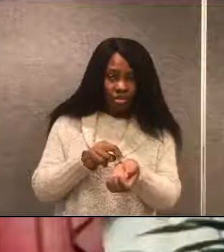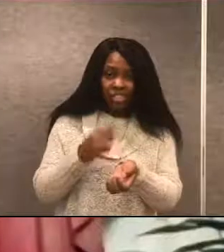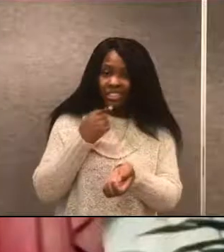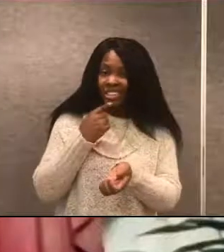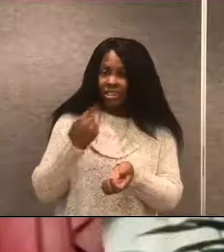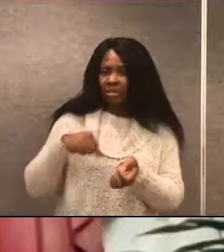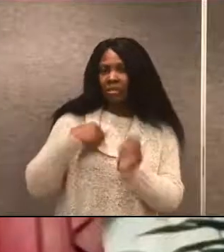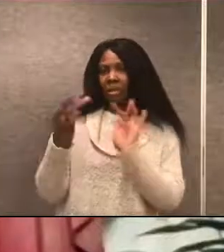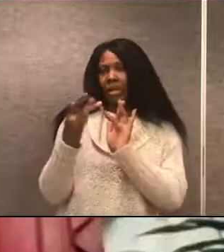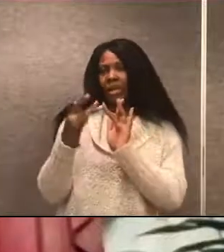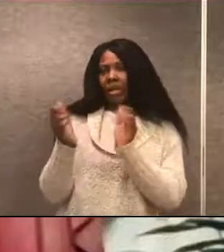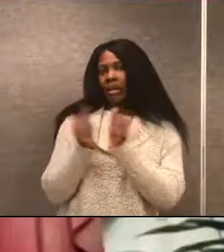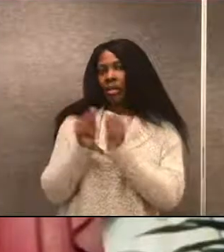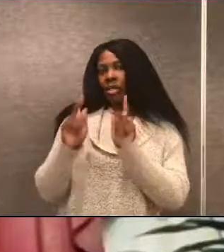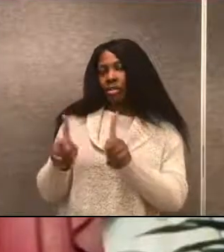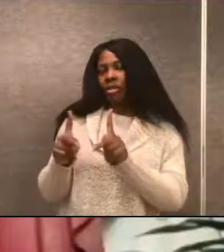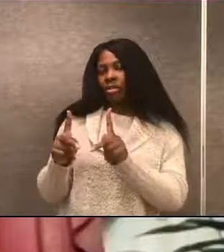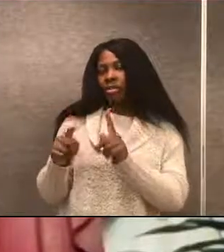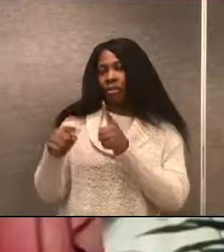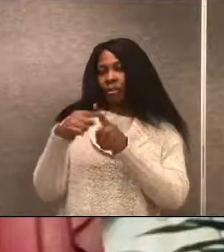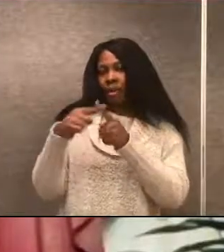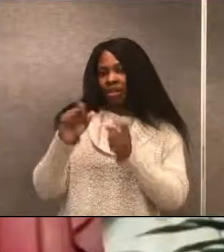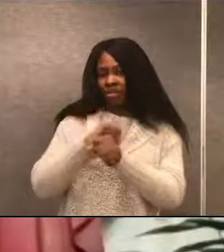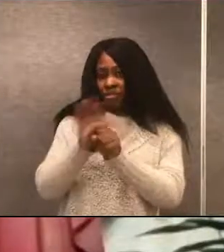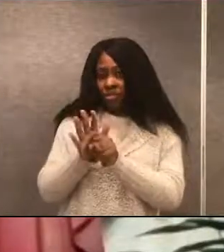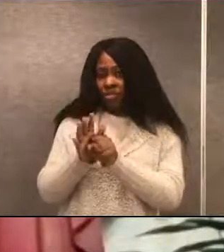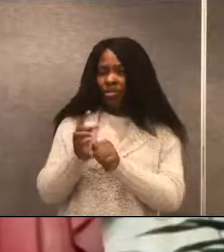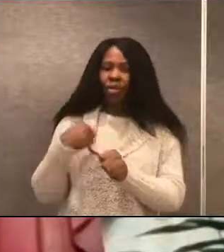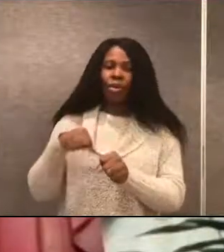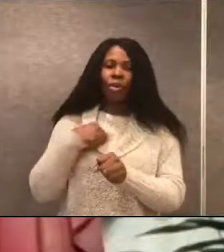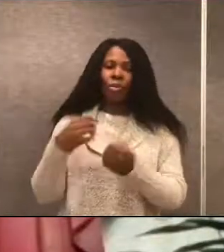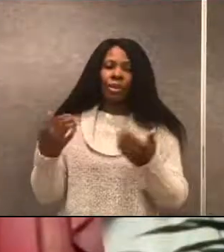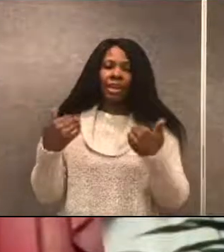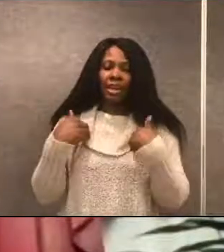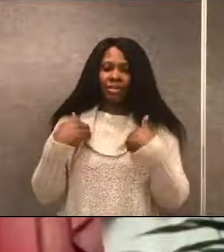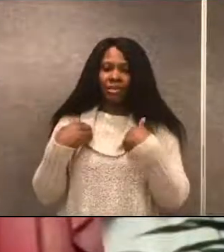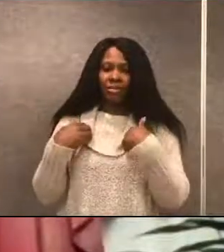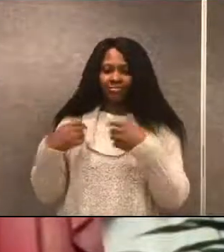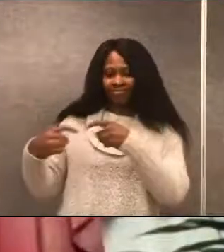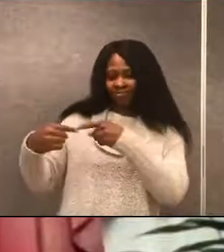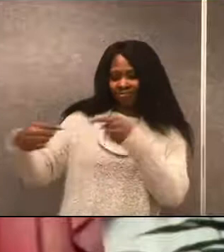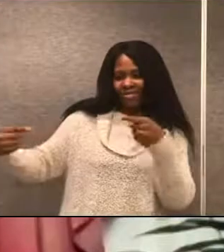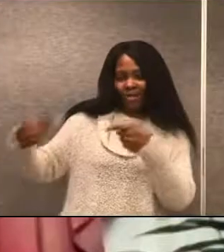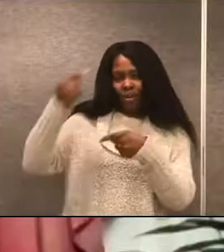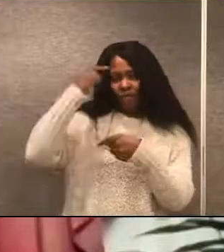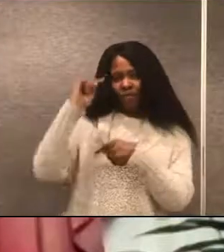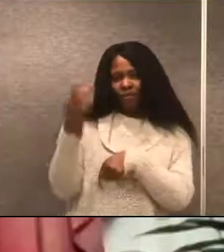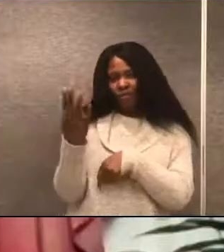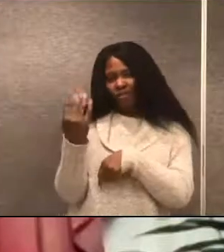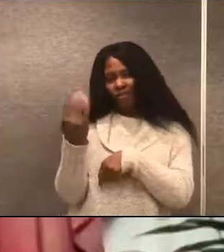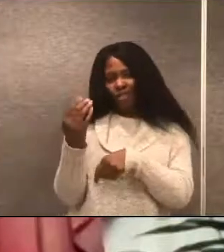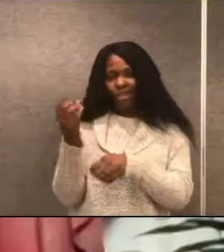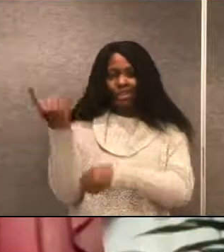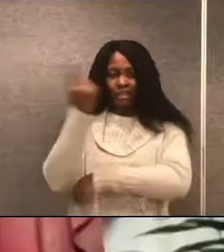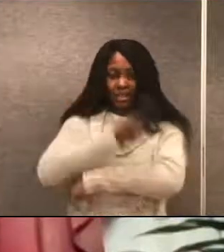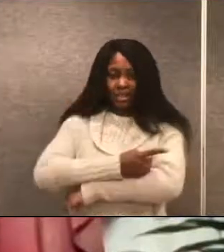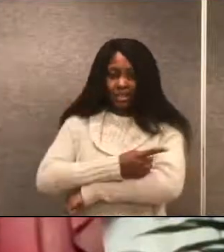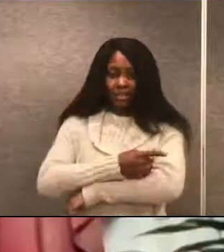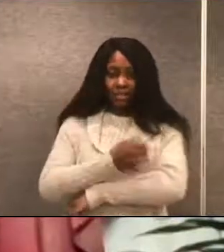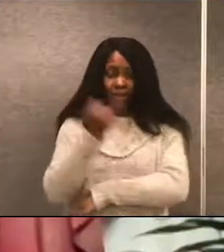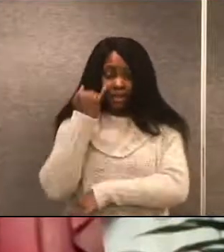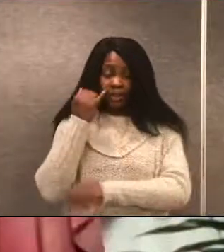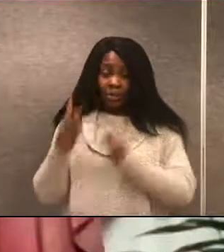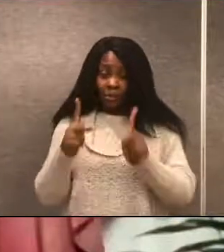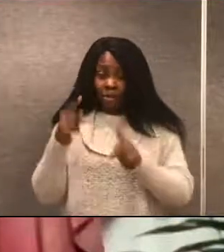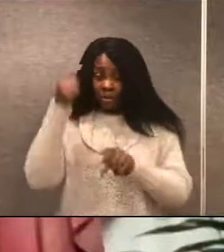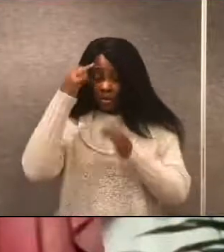have them to self-quarantine for 14 days. Mm-hmm. And we may have some people in between that, they decide to go get a test, and the test